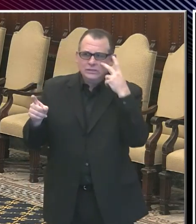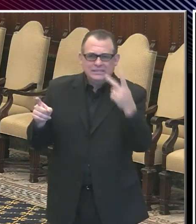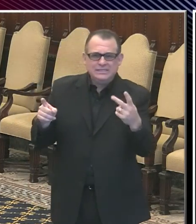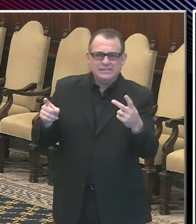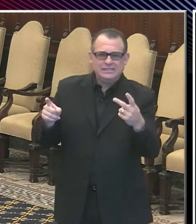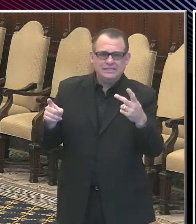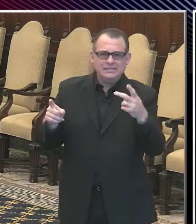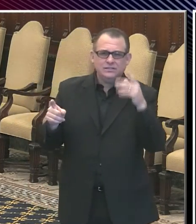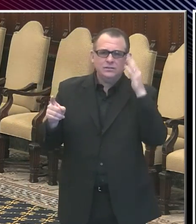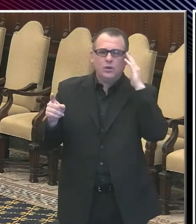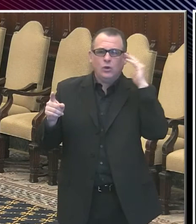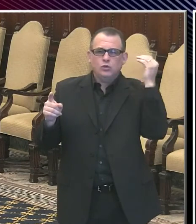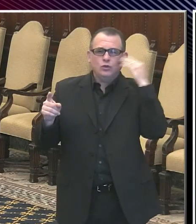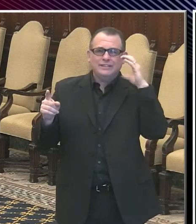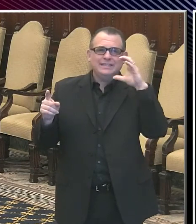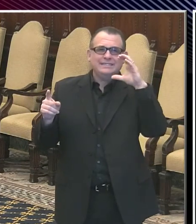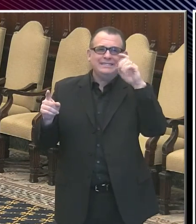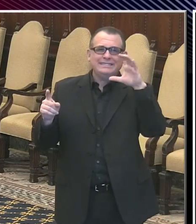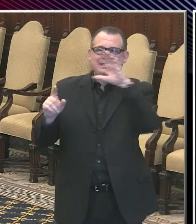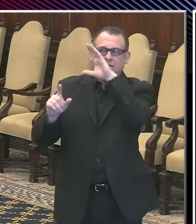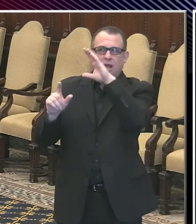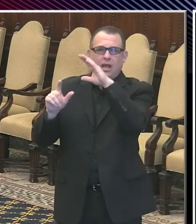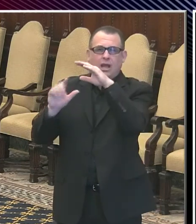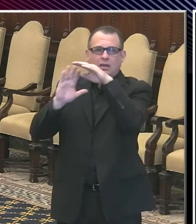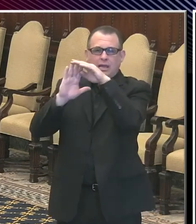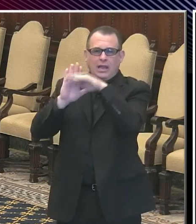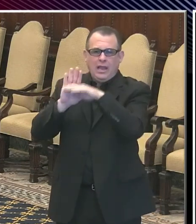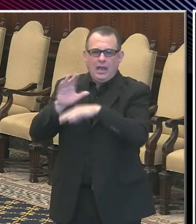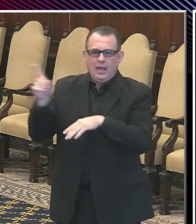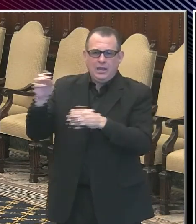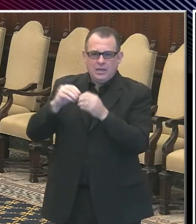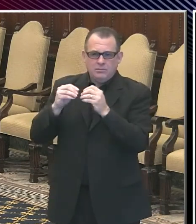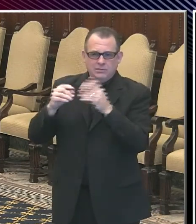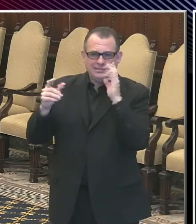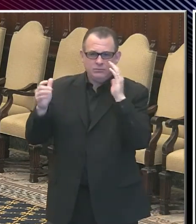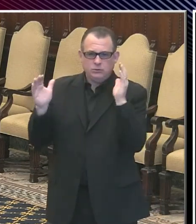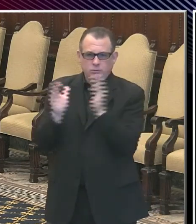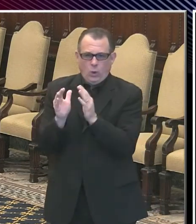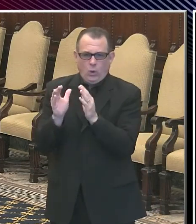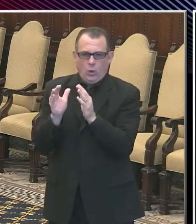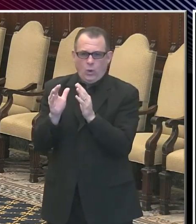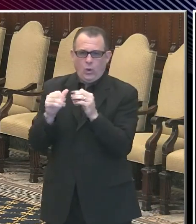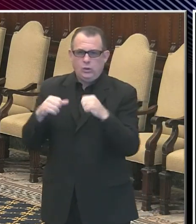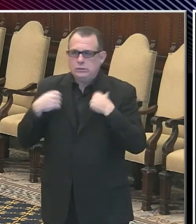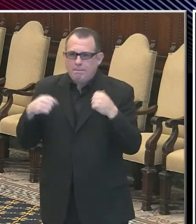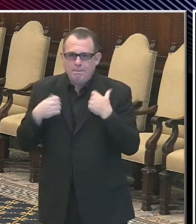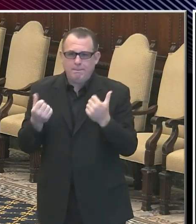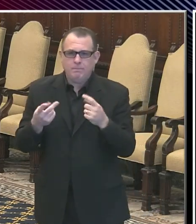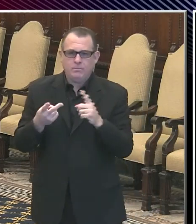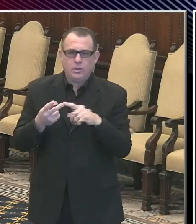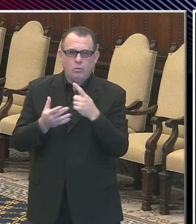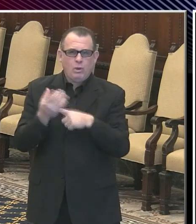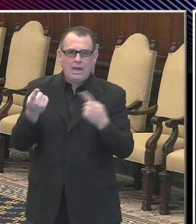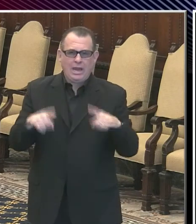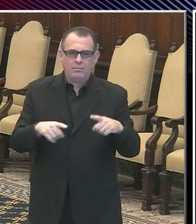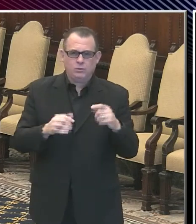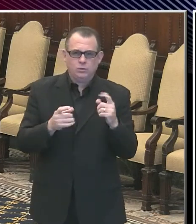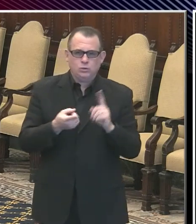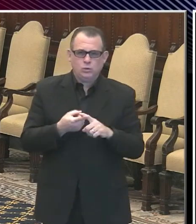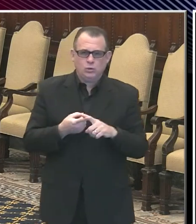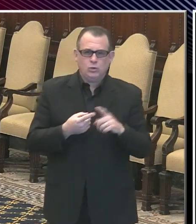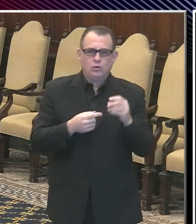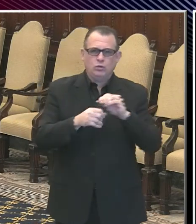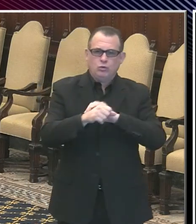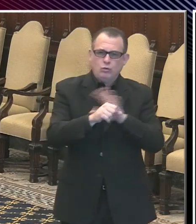Korea CDC study that showed small gyms and what happens with COVID in